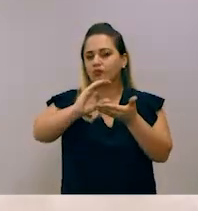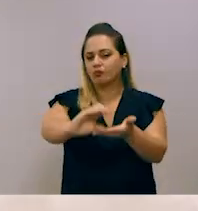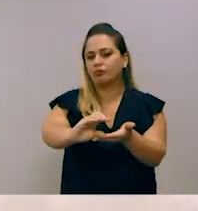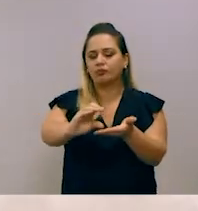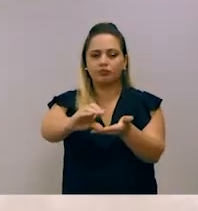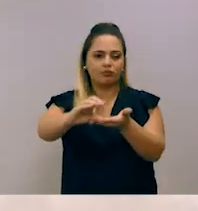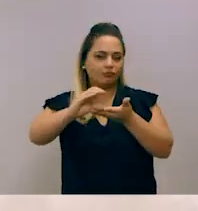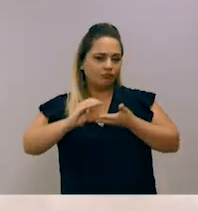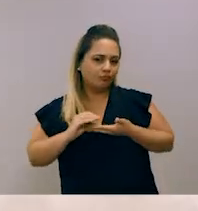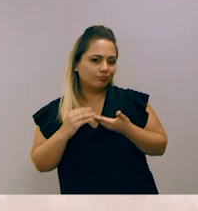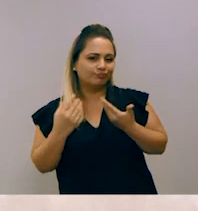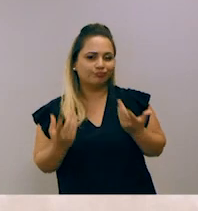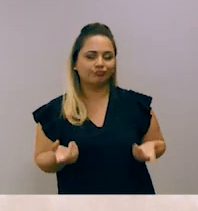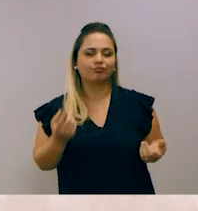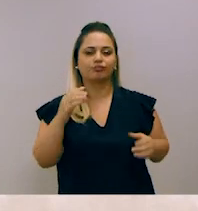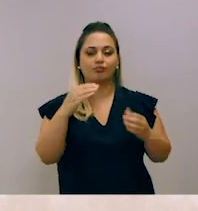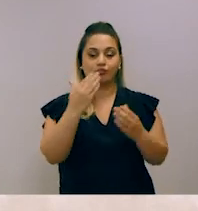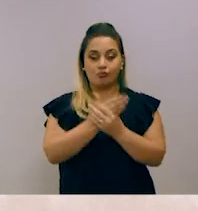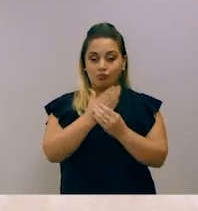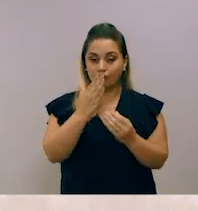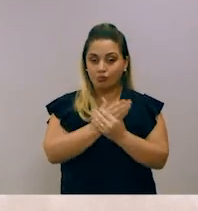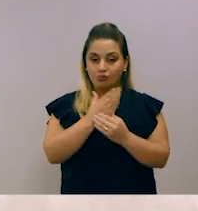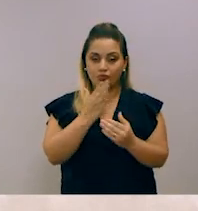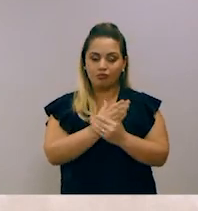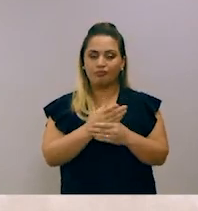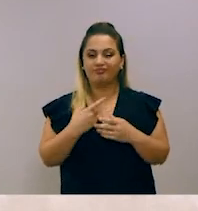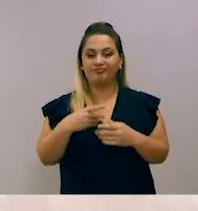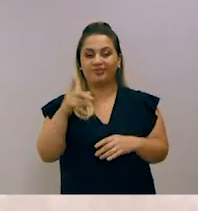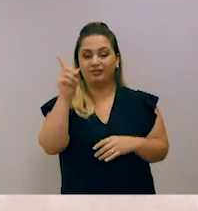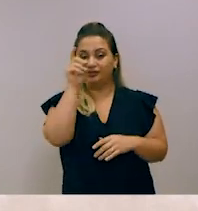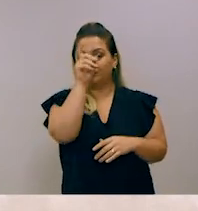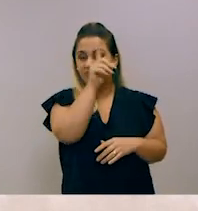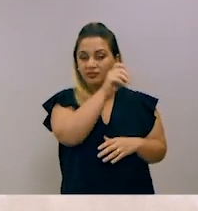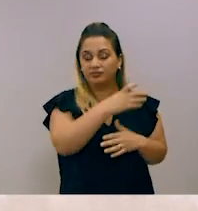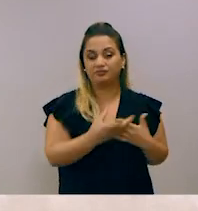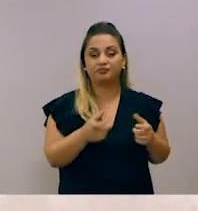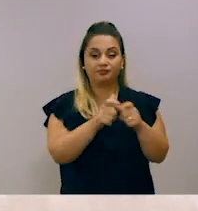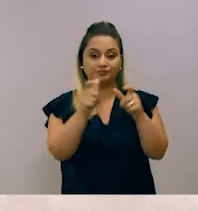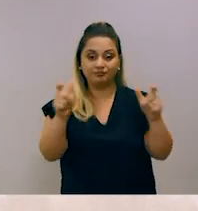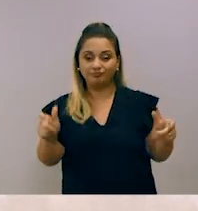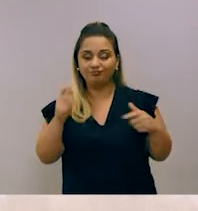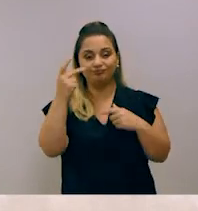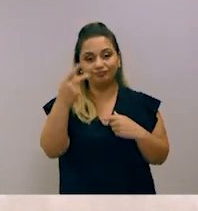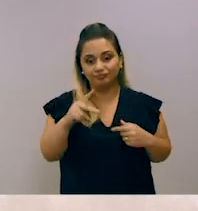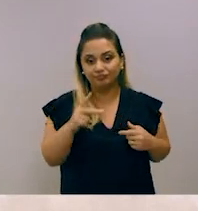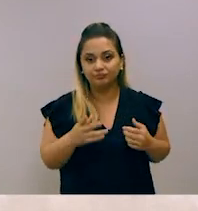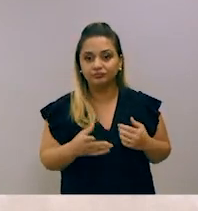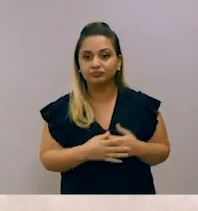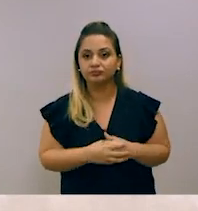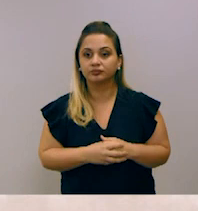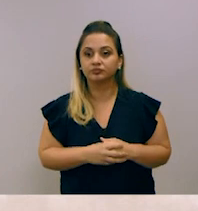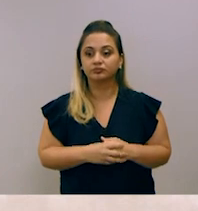the recovery of the damage, they are critical processes, and most of them were them.